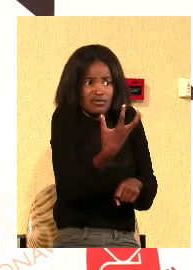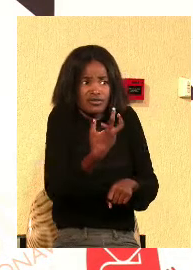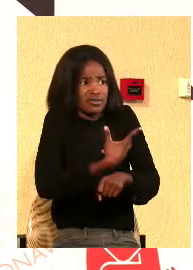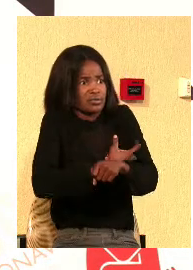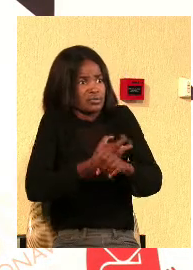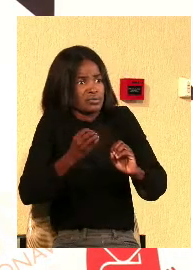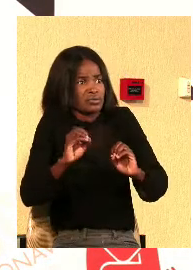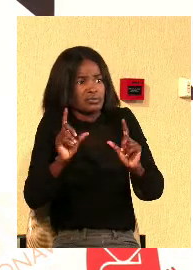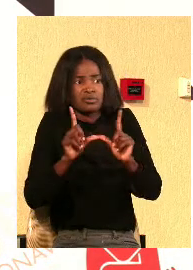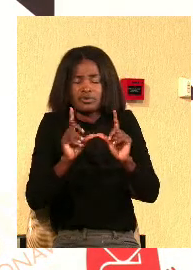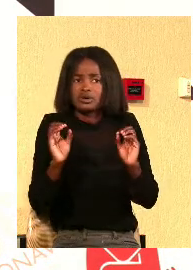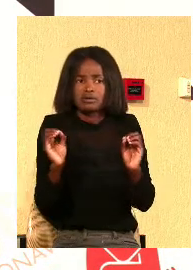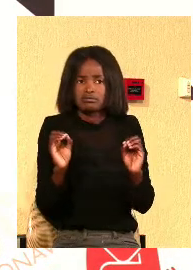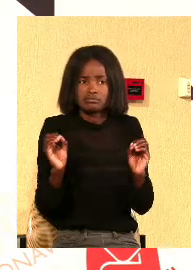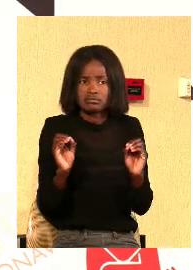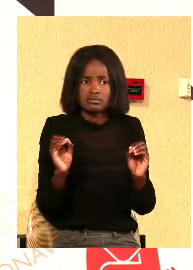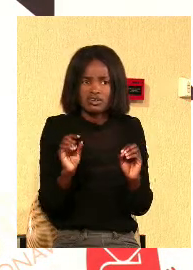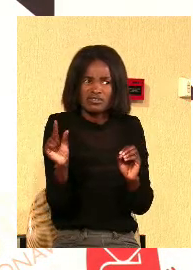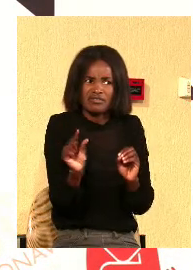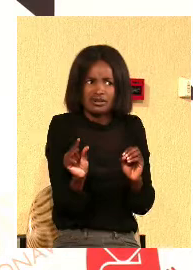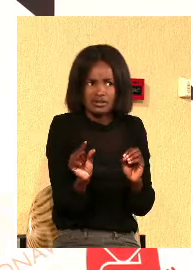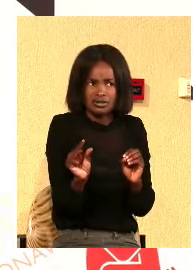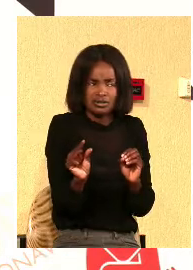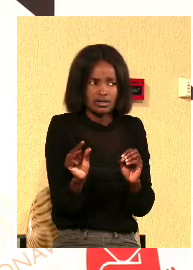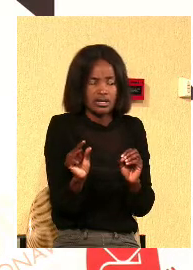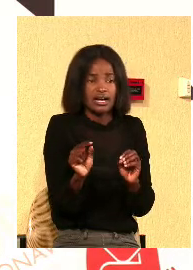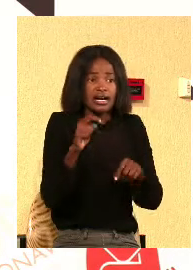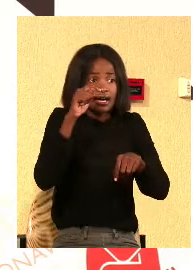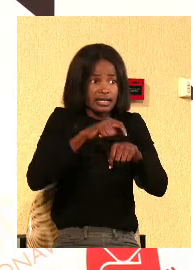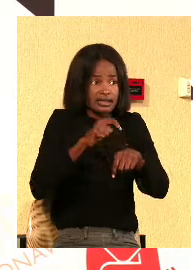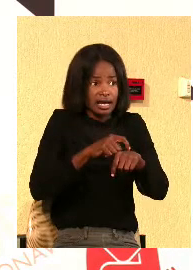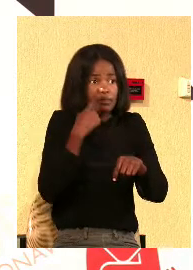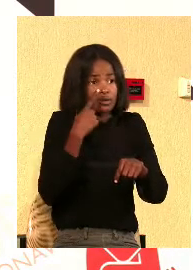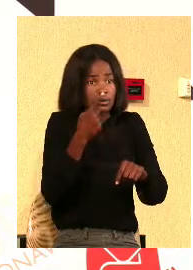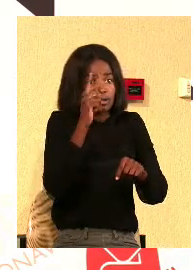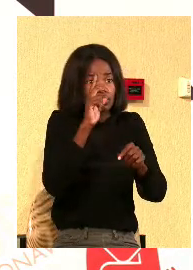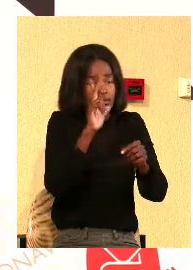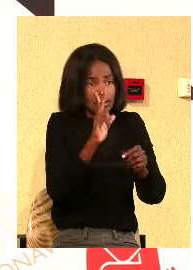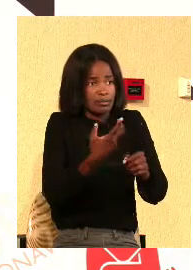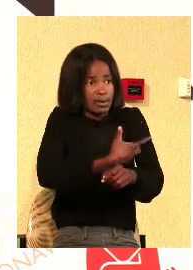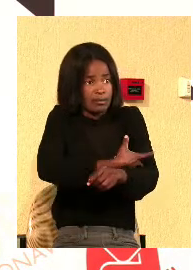Windhoek. So you can only decentralize as the demand